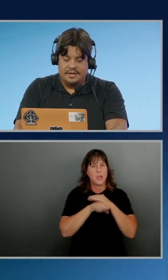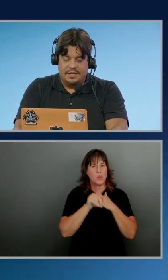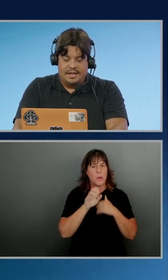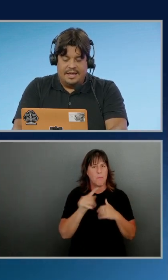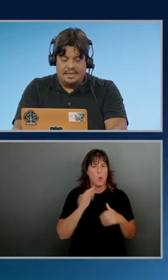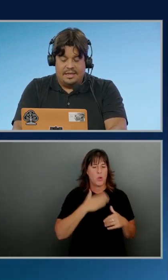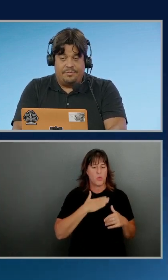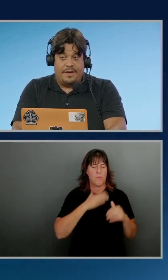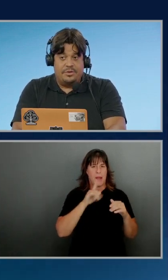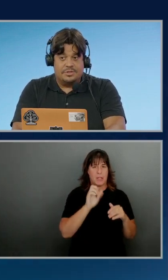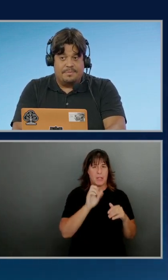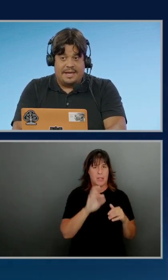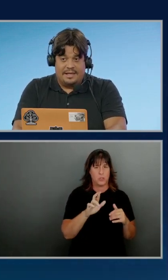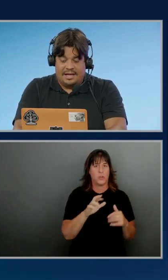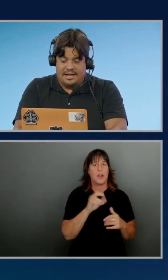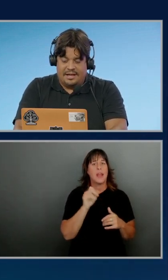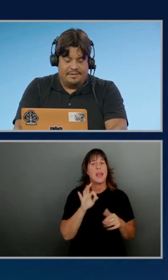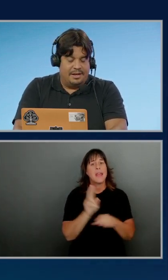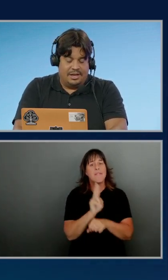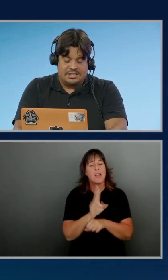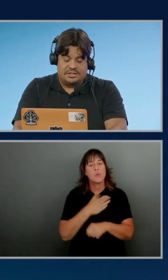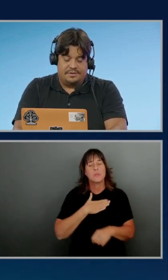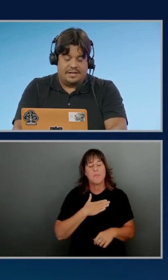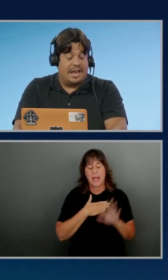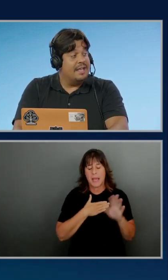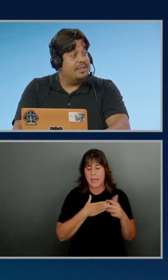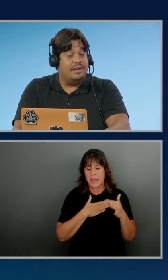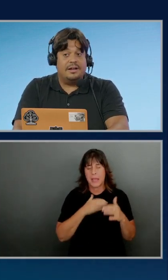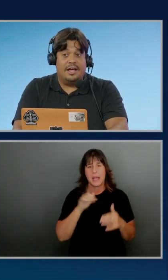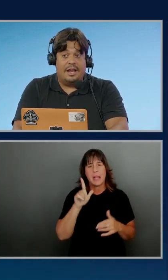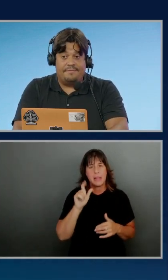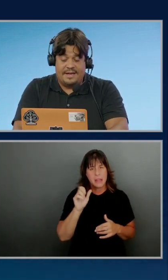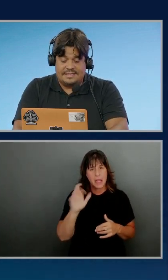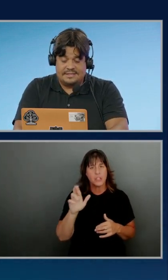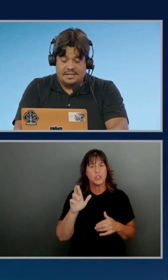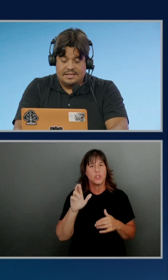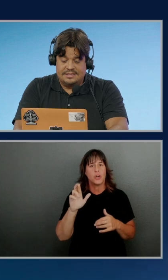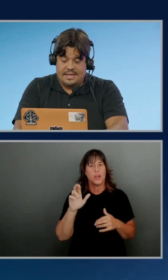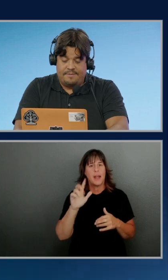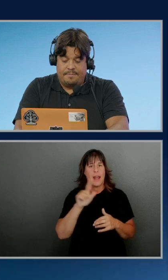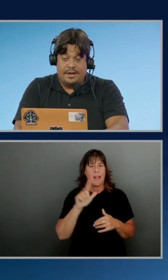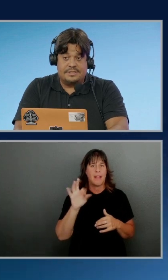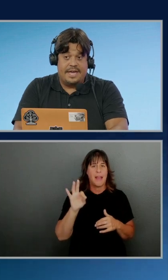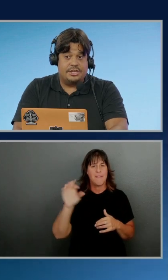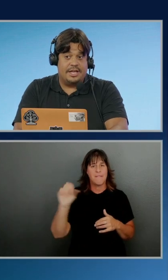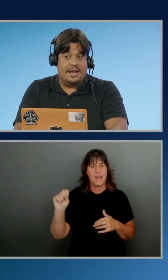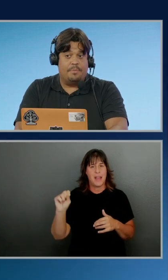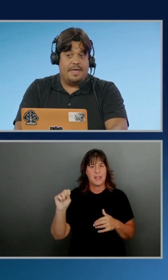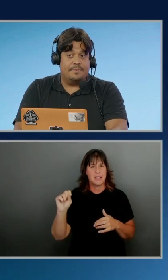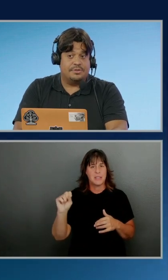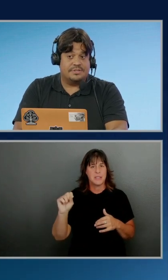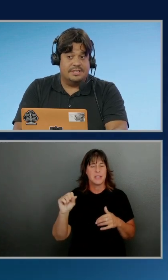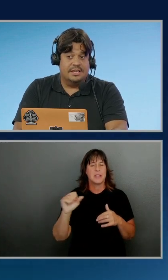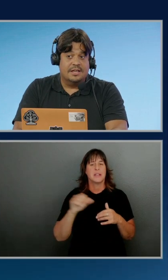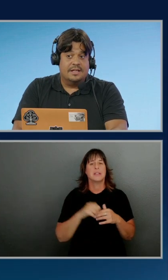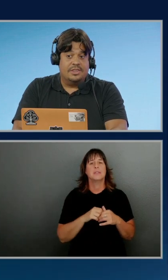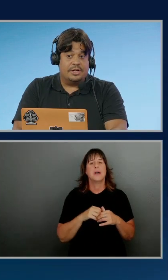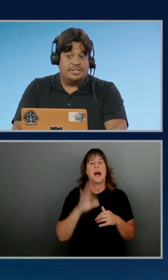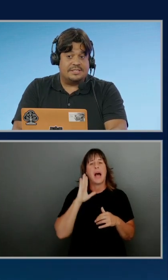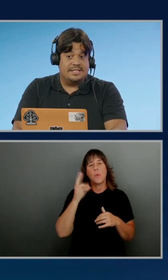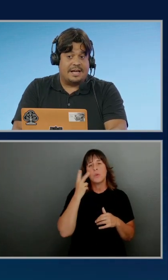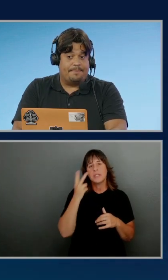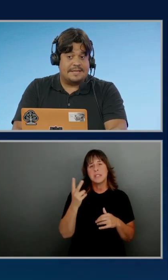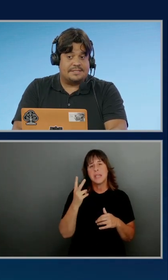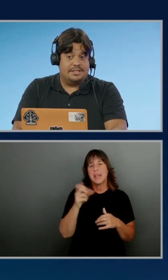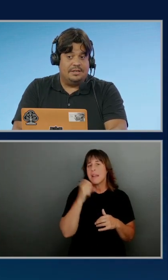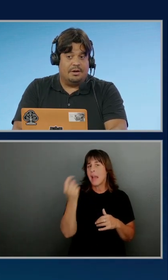cluster. And if I use my Lustre client here, LFS df-h, and I'll be able to see not